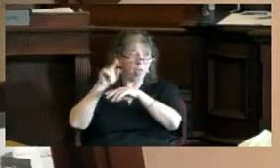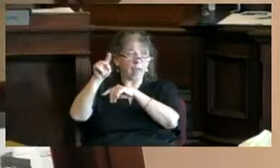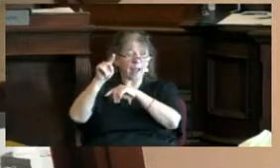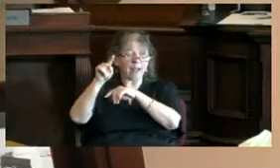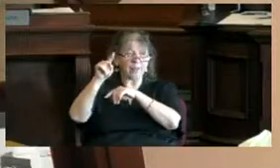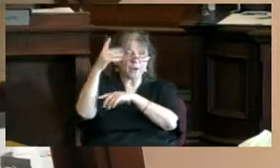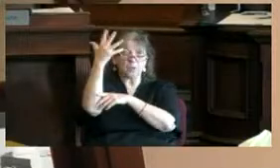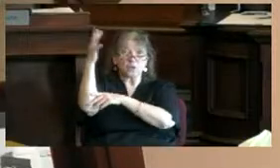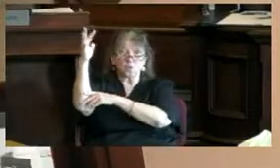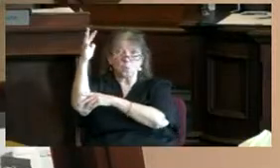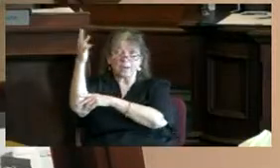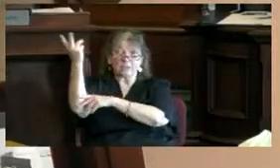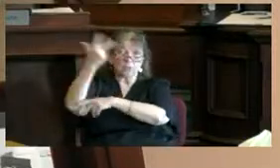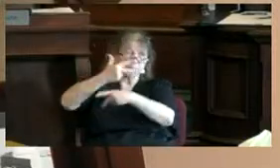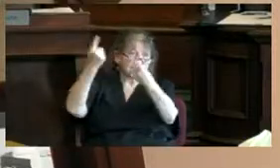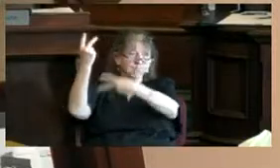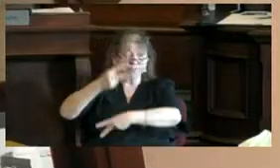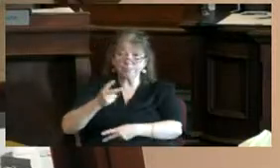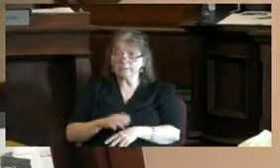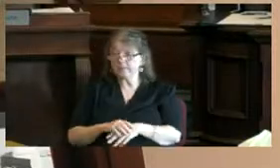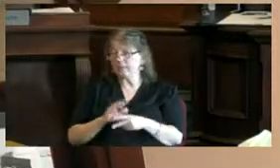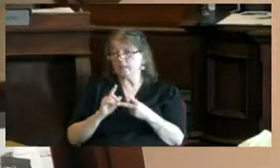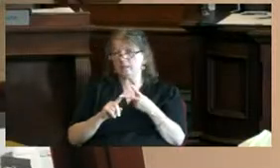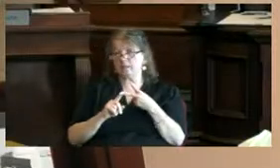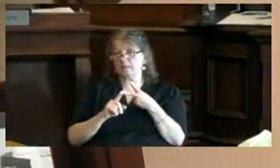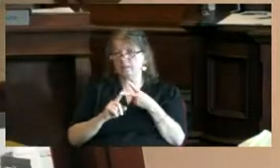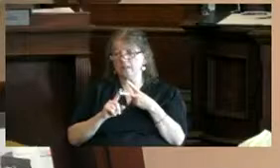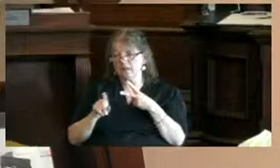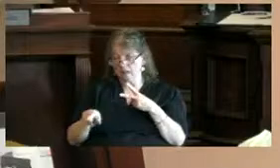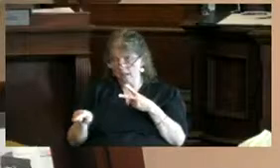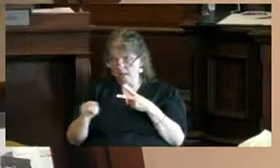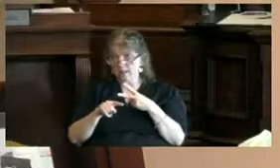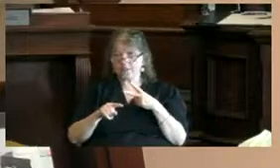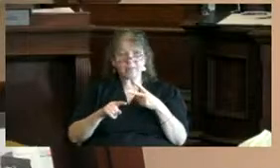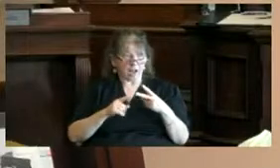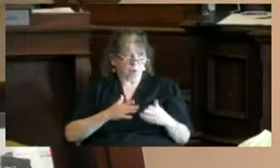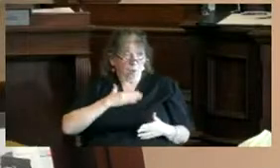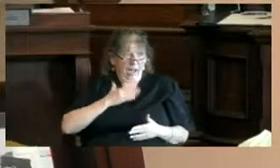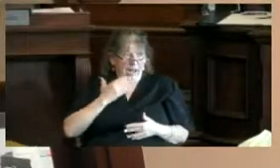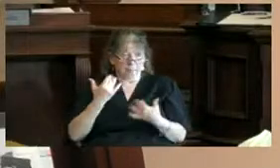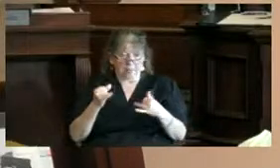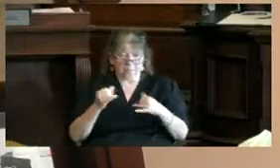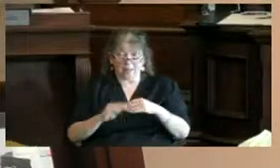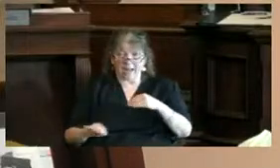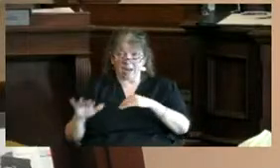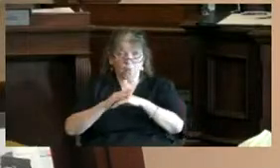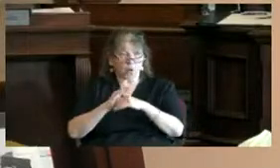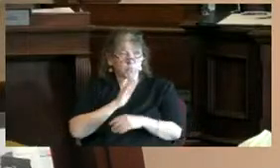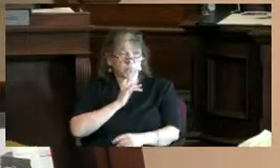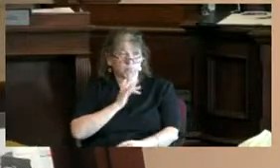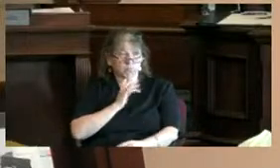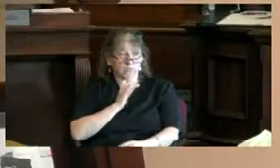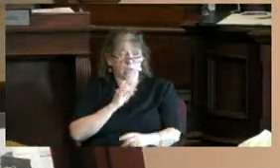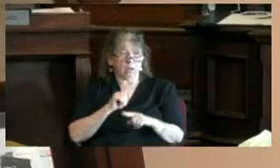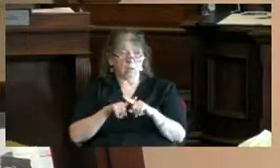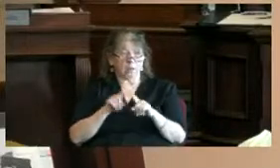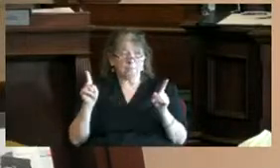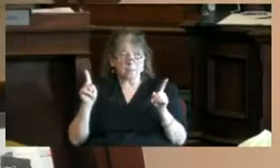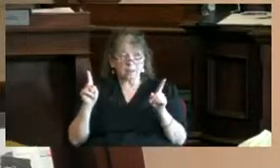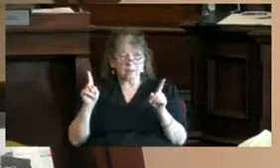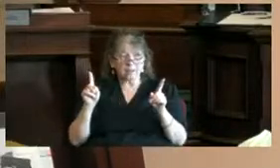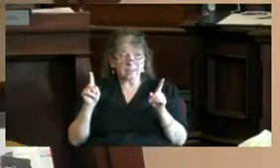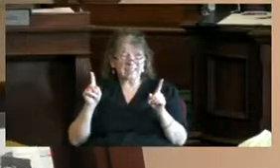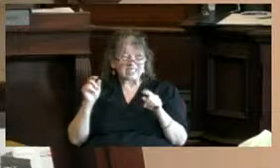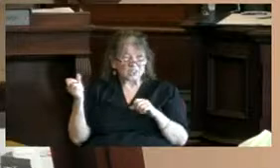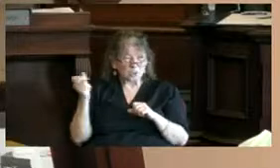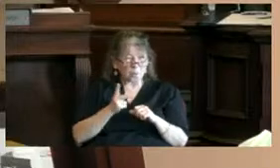lose them in the trees. So they were looking at that. They were happy with the playground equipment and the ideas for that. But just, if you guys could go back